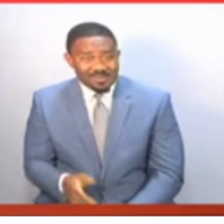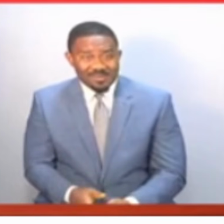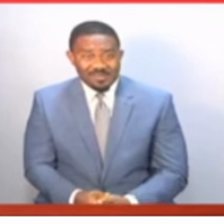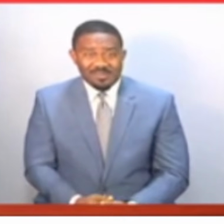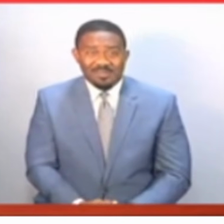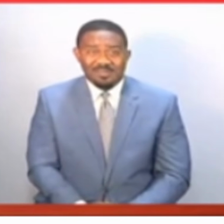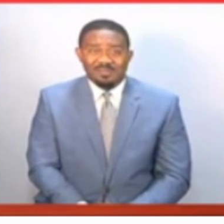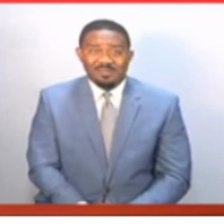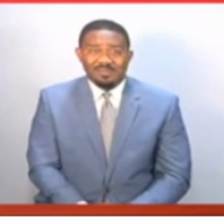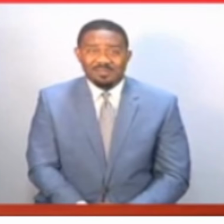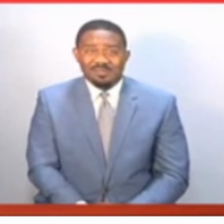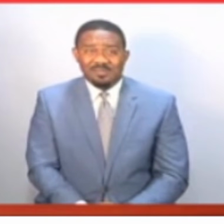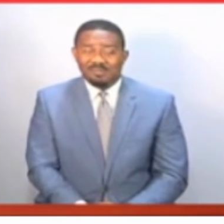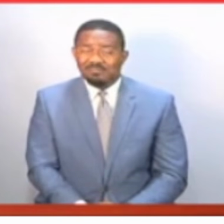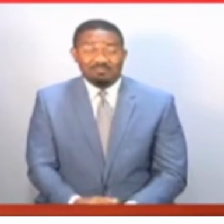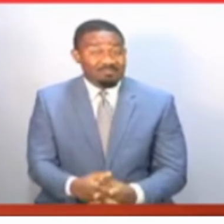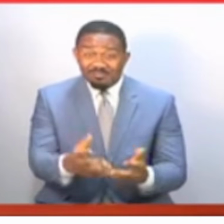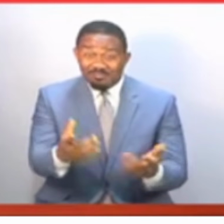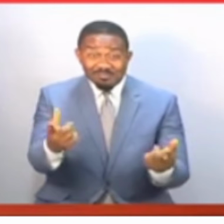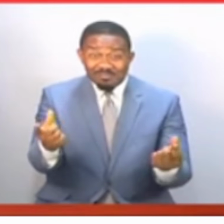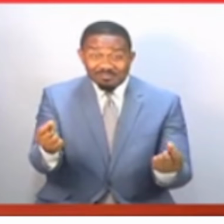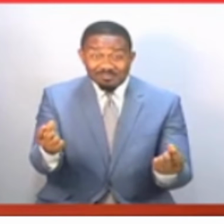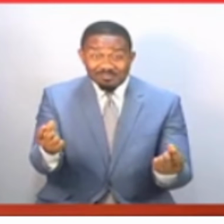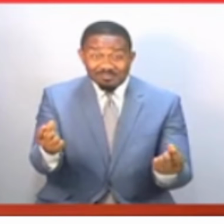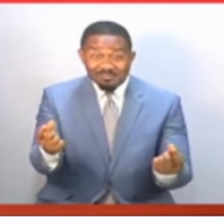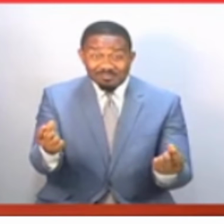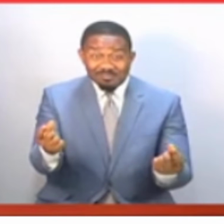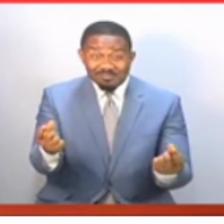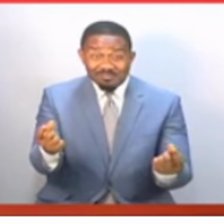Honourable members, what do I do?